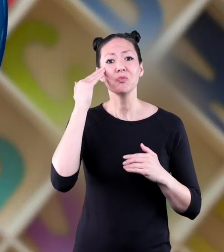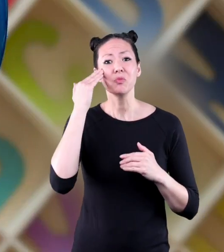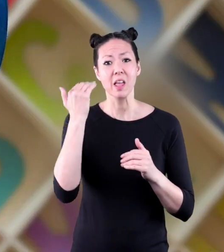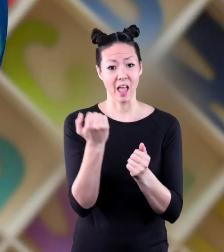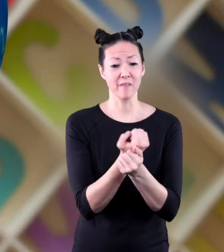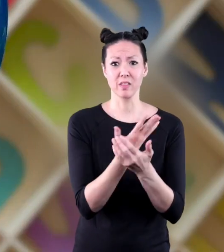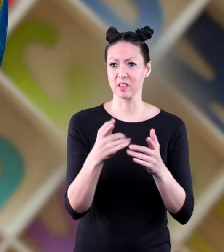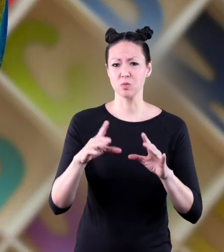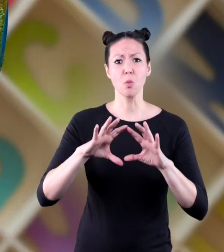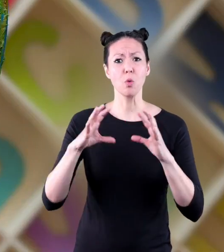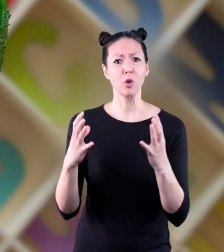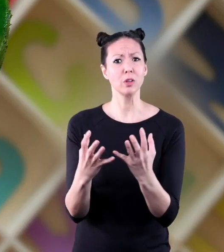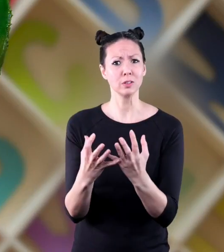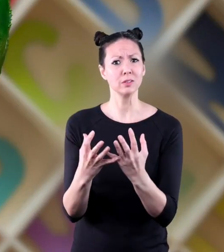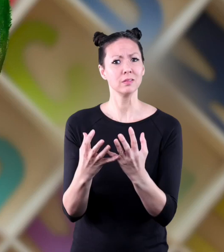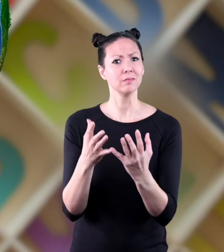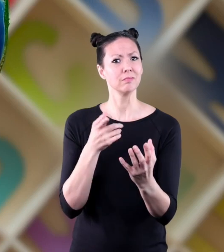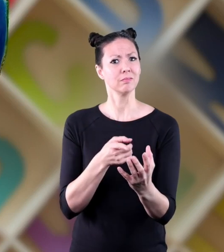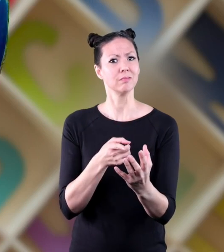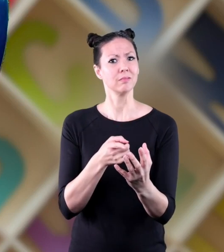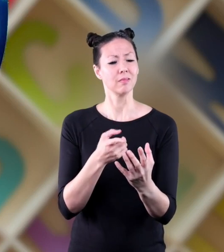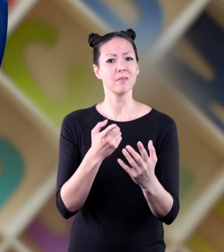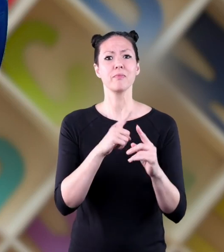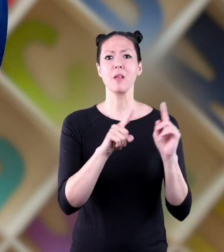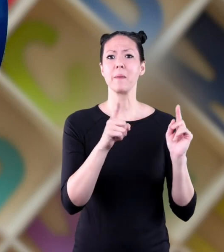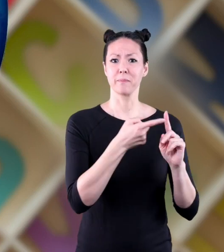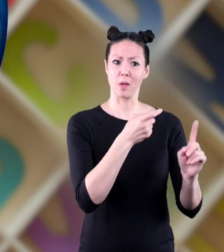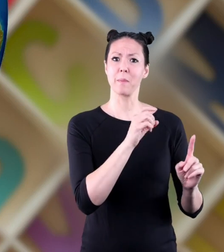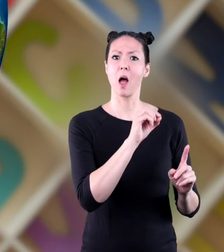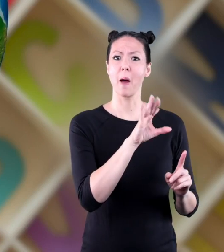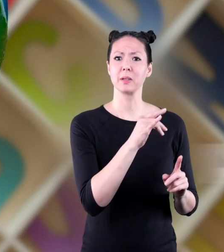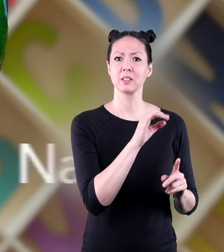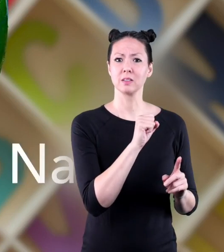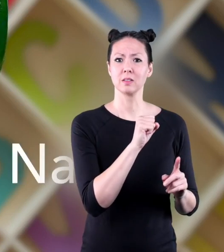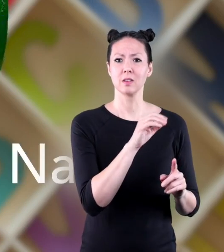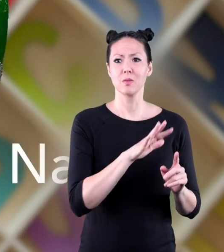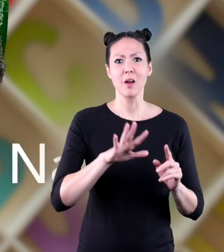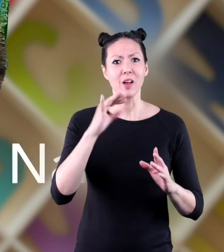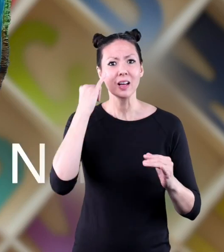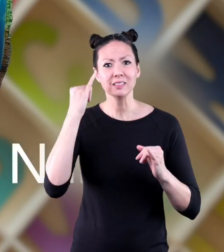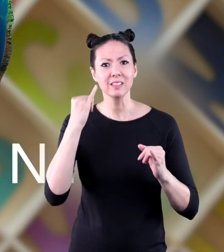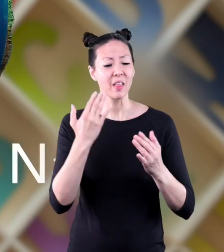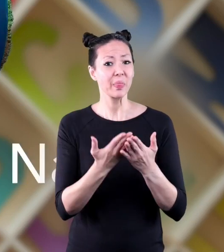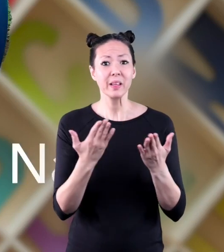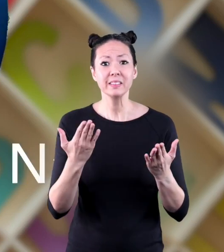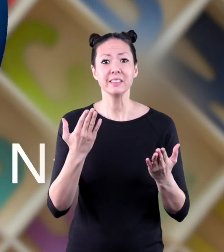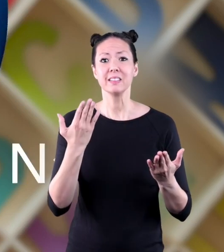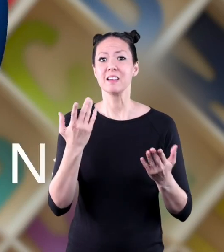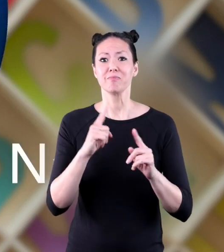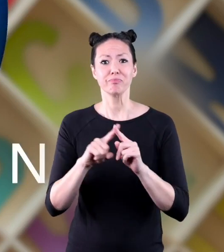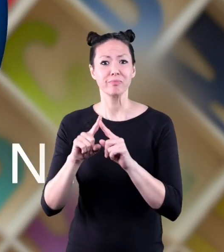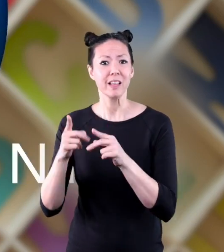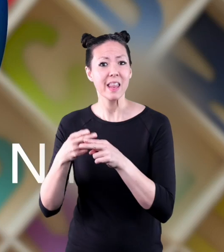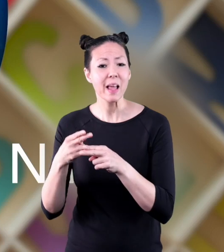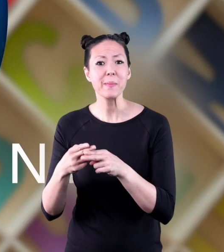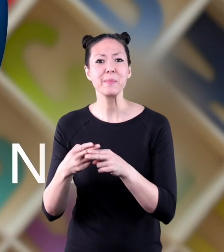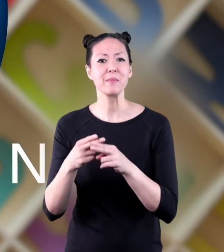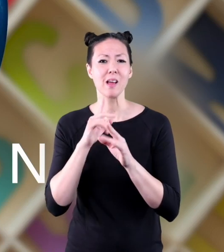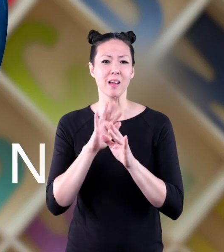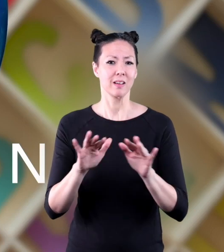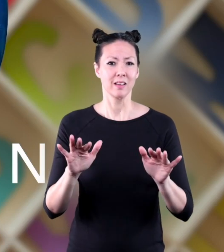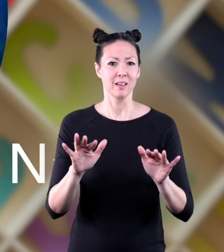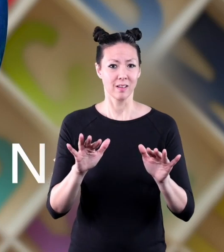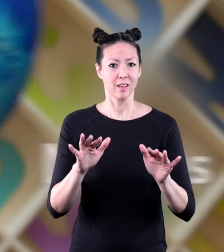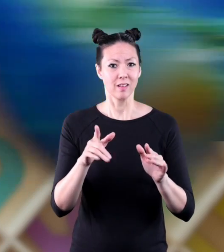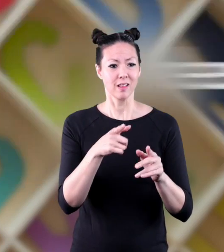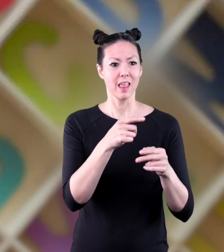may know, everything in the world, from objects around you to people's names to things like ideas, they all start with the letter